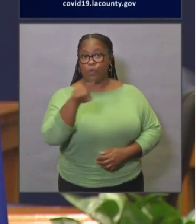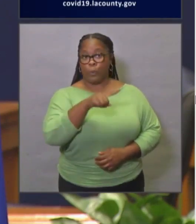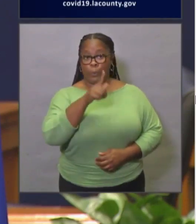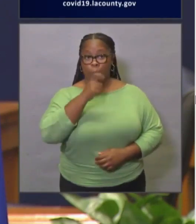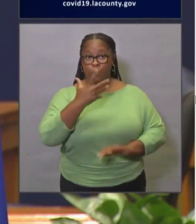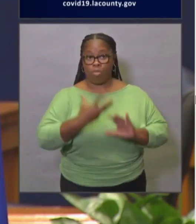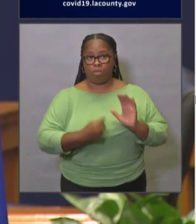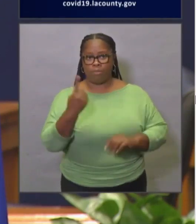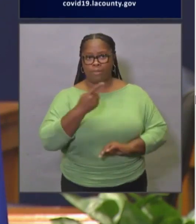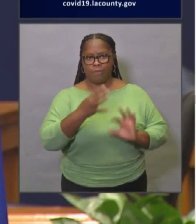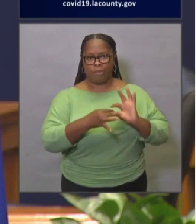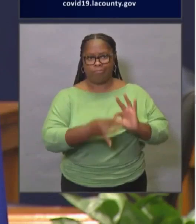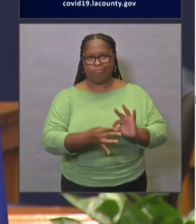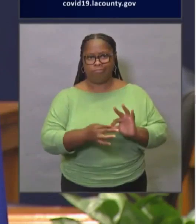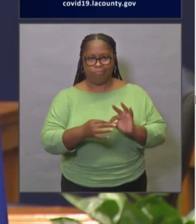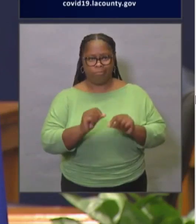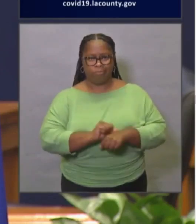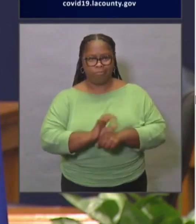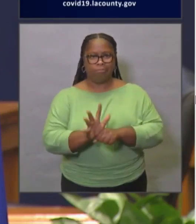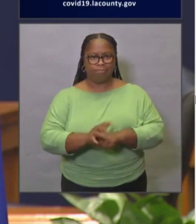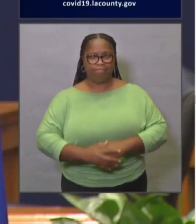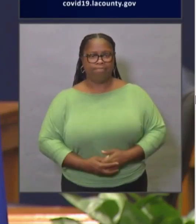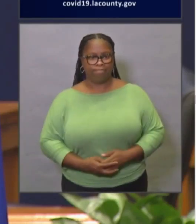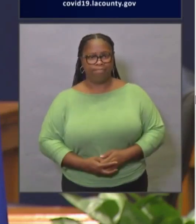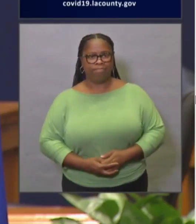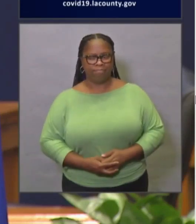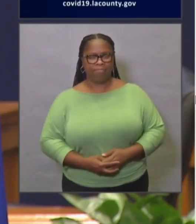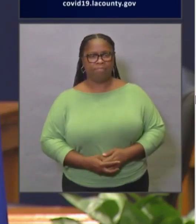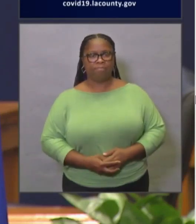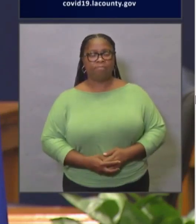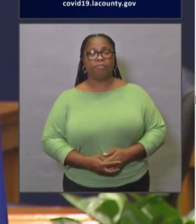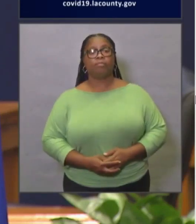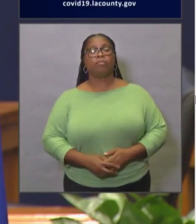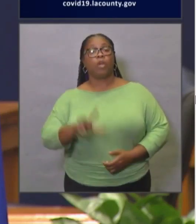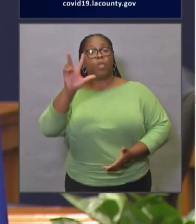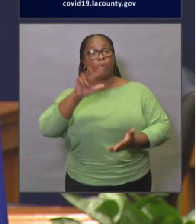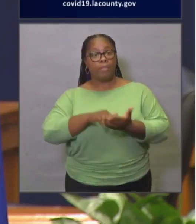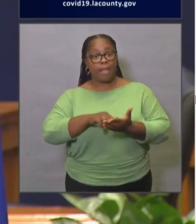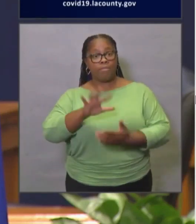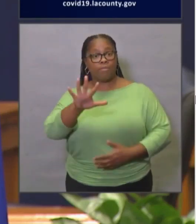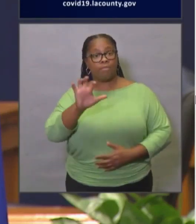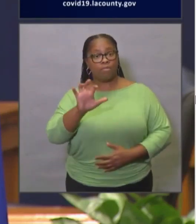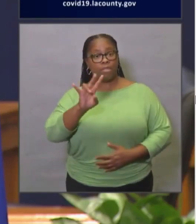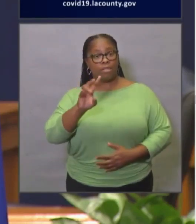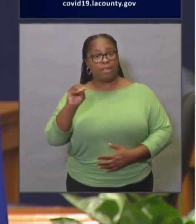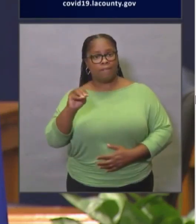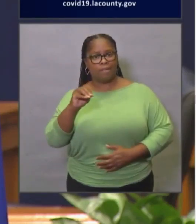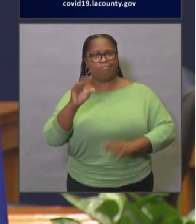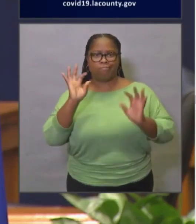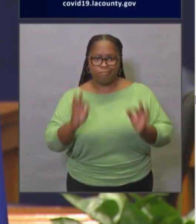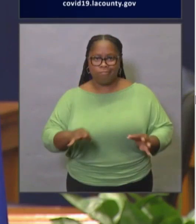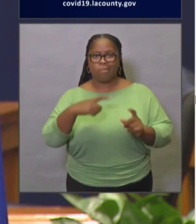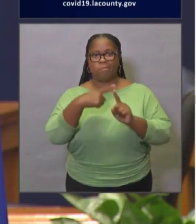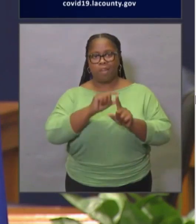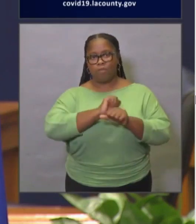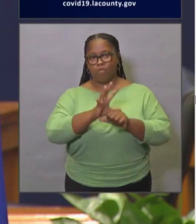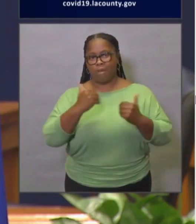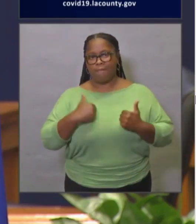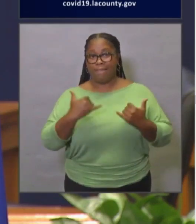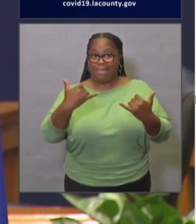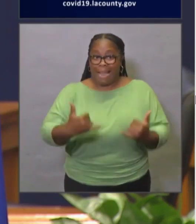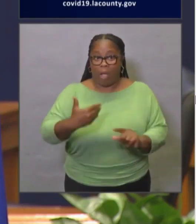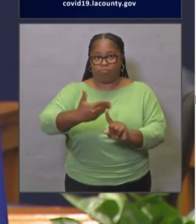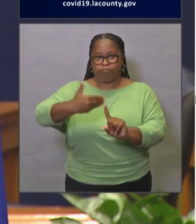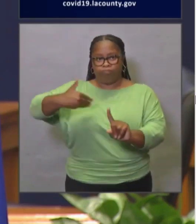will be allowed to offer on-campus services for small cohorts of students who need the support or have special needs,